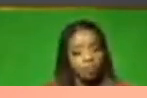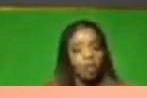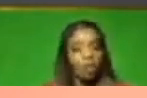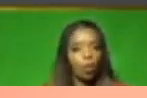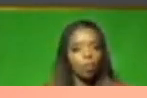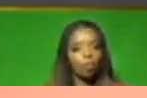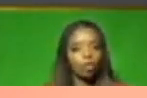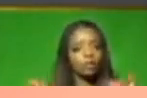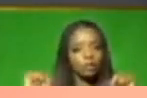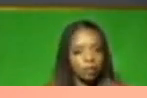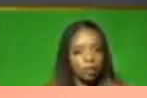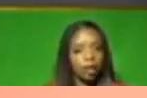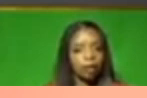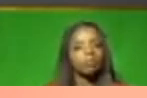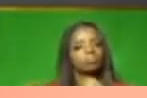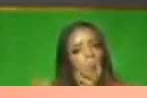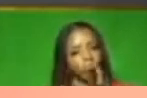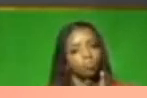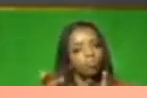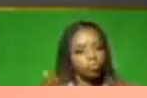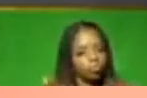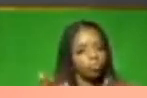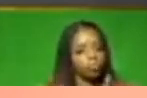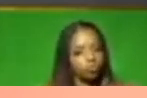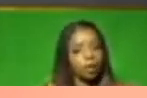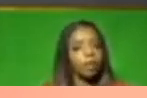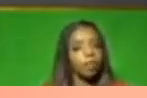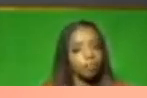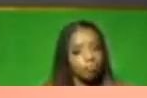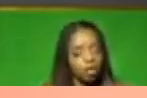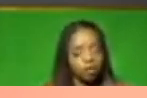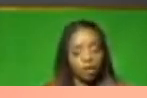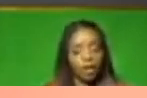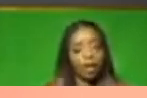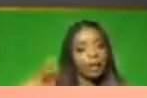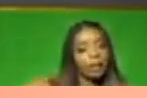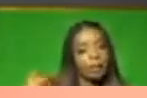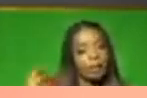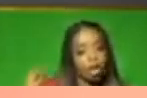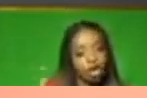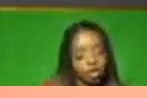the President, with ministers, deputy